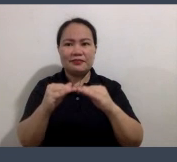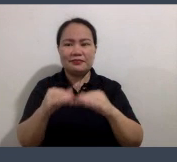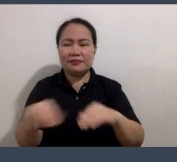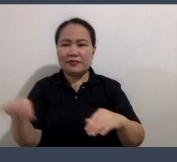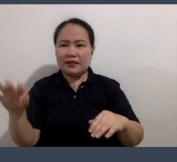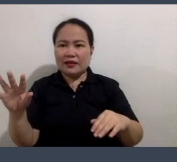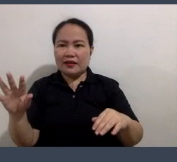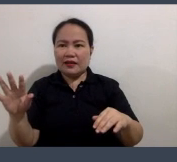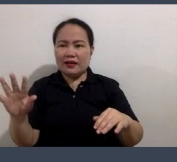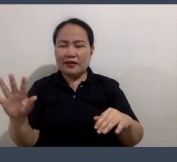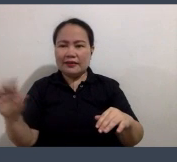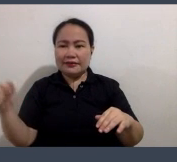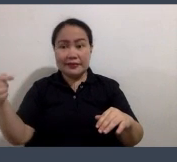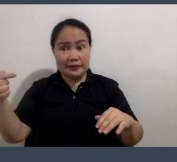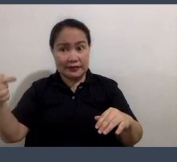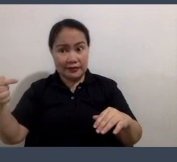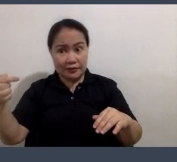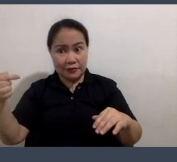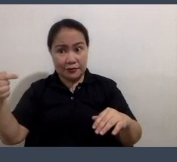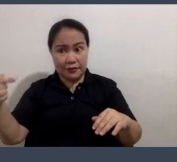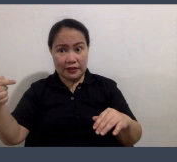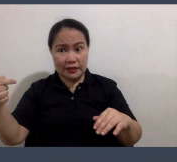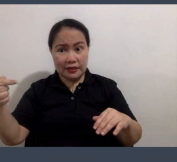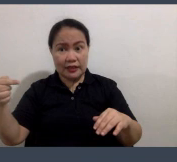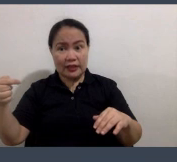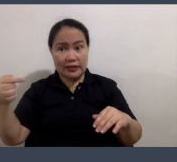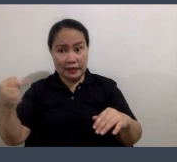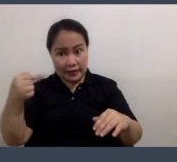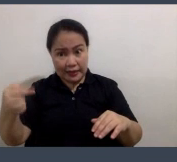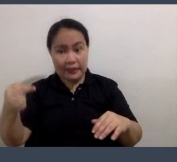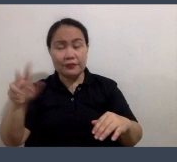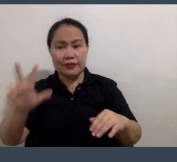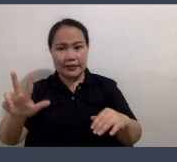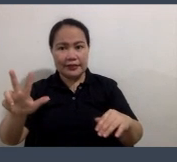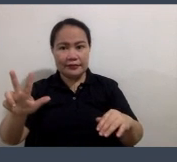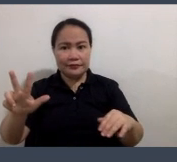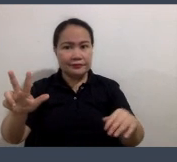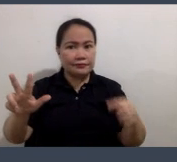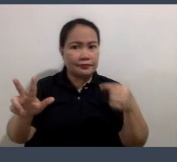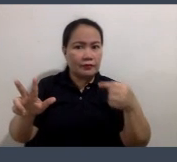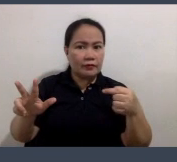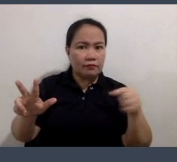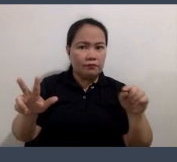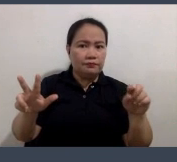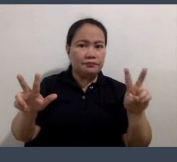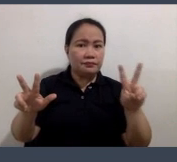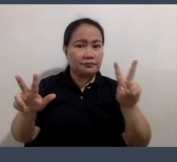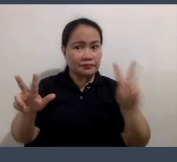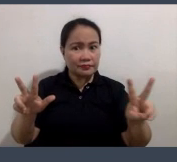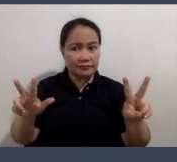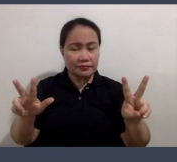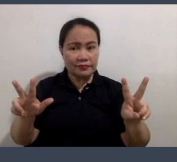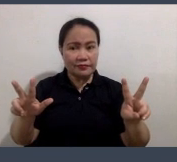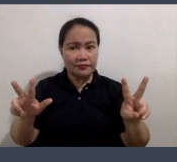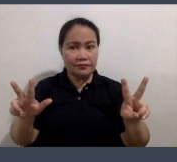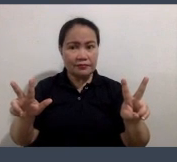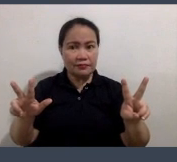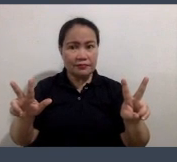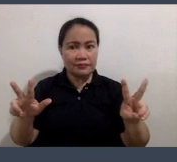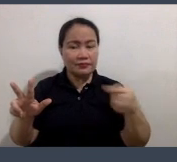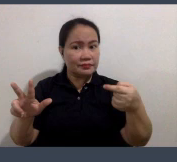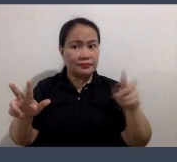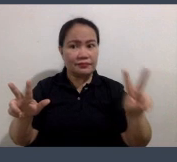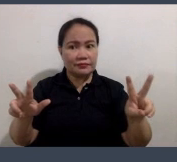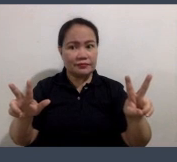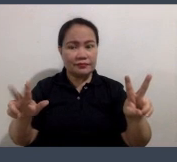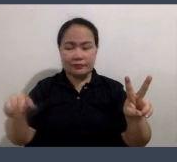5 minus 2. 3. Kaya lang may negative sa labas. So, that this is negative 3. And then, 1 plus 1. This is 2. So,